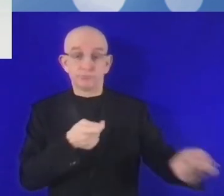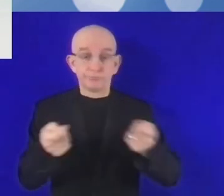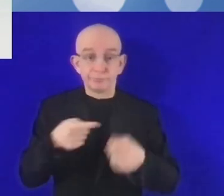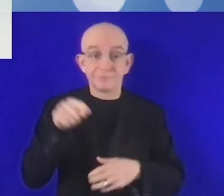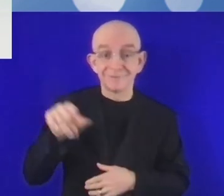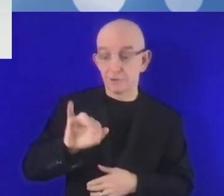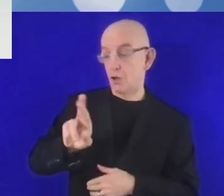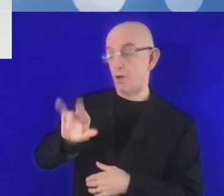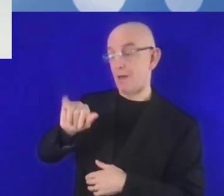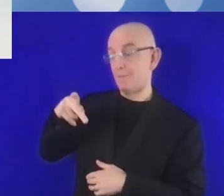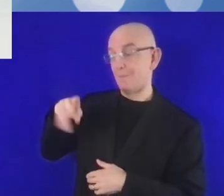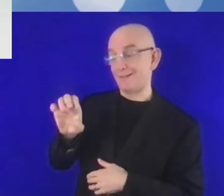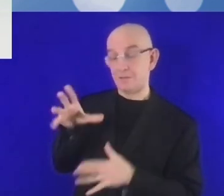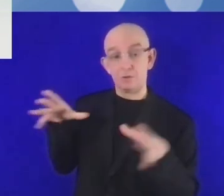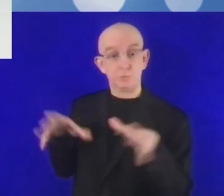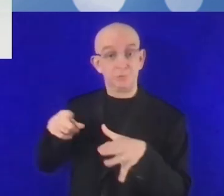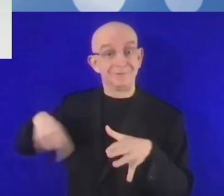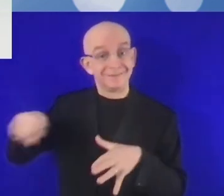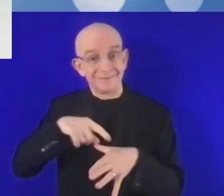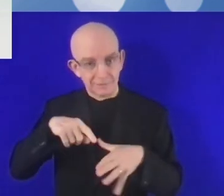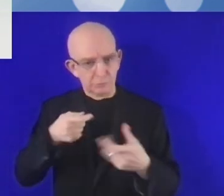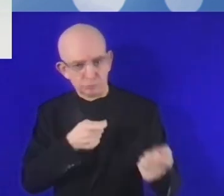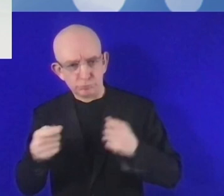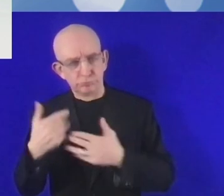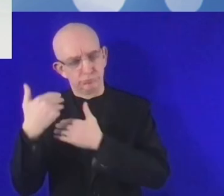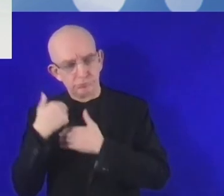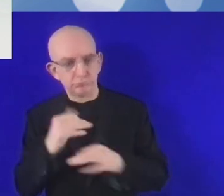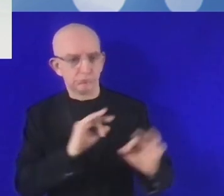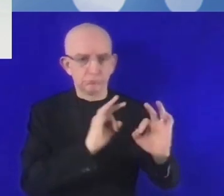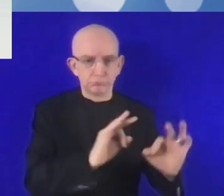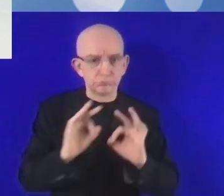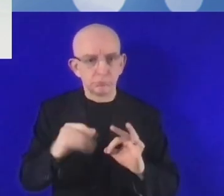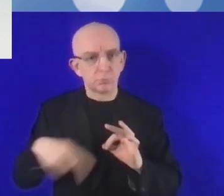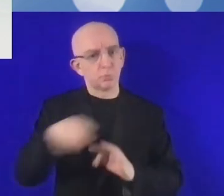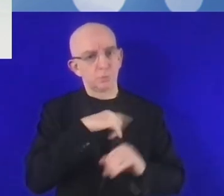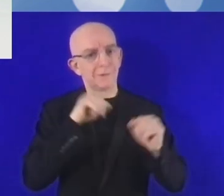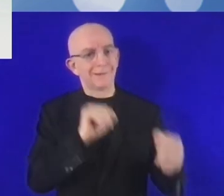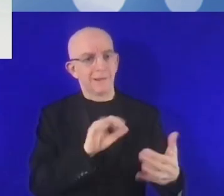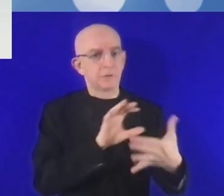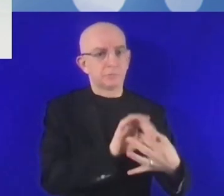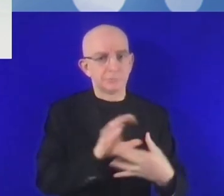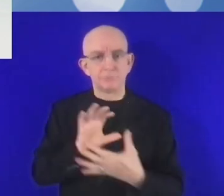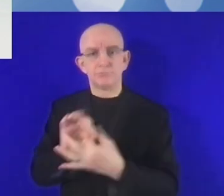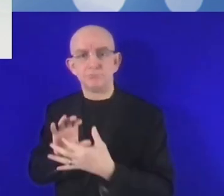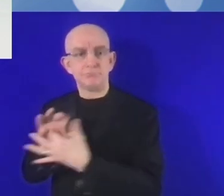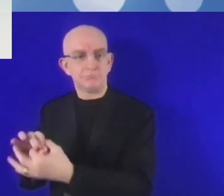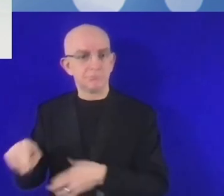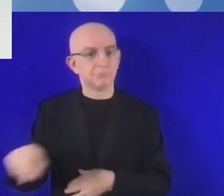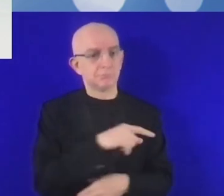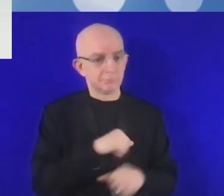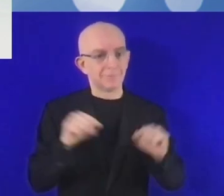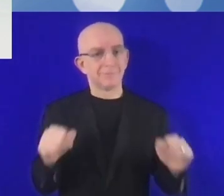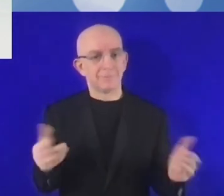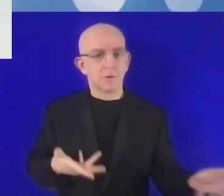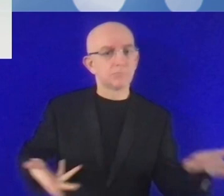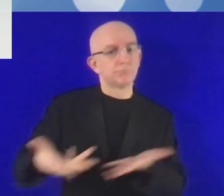collaboration and cooperation on all levels and between all stakeholders. And as the IGF itself evolves to meet